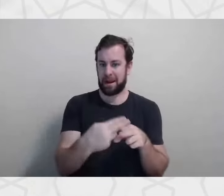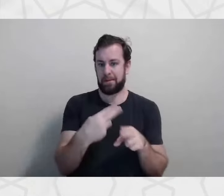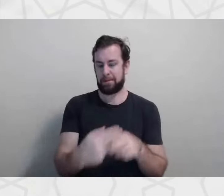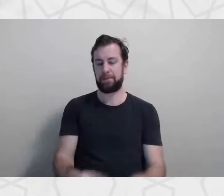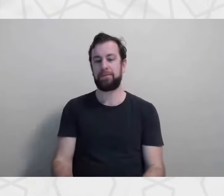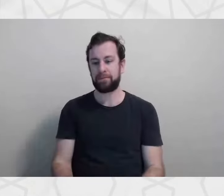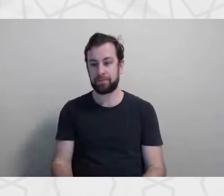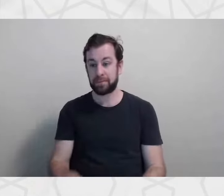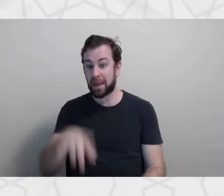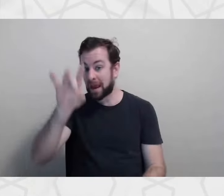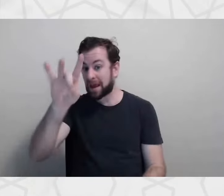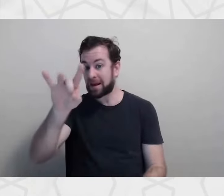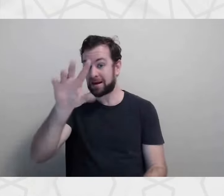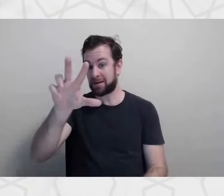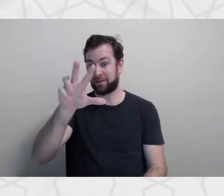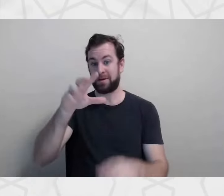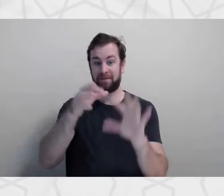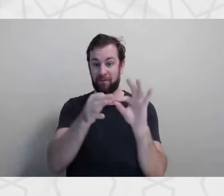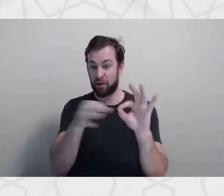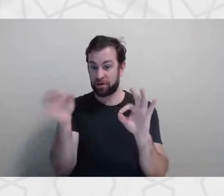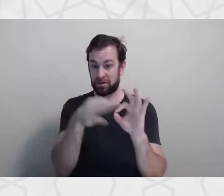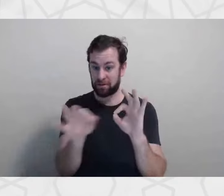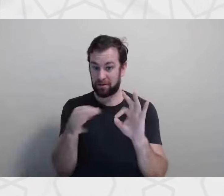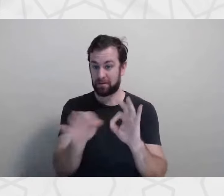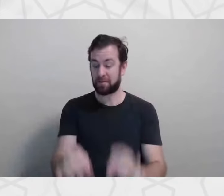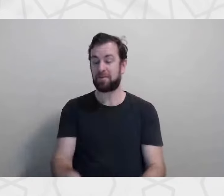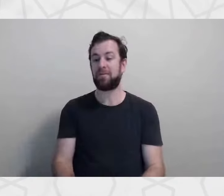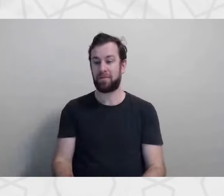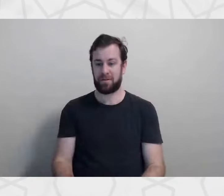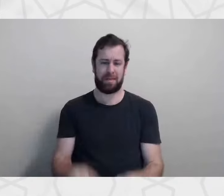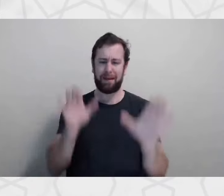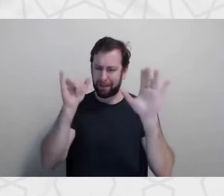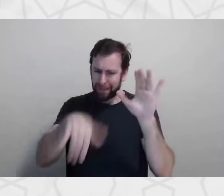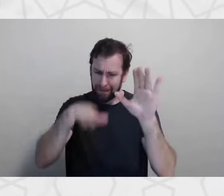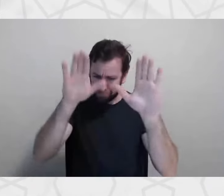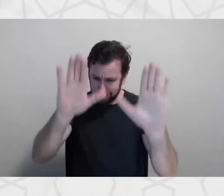83 verses in this mighty chapter.